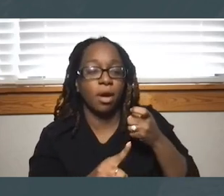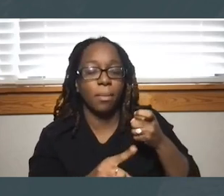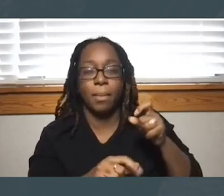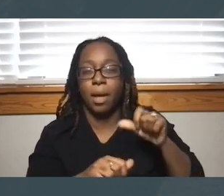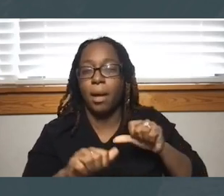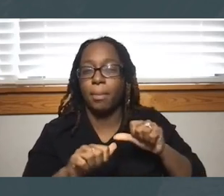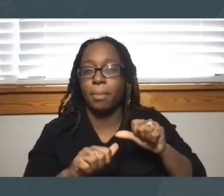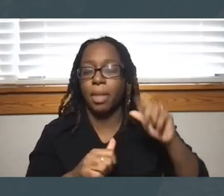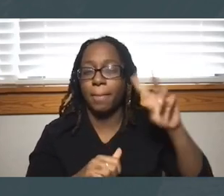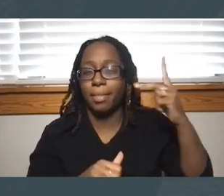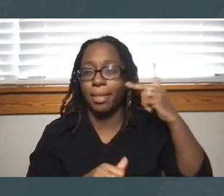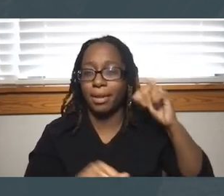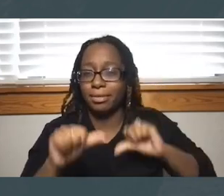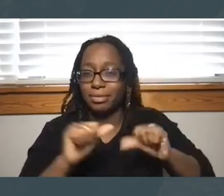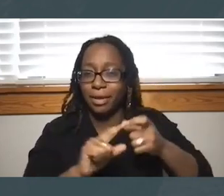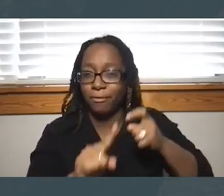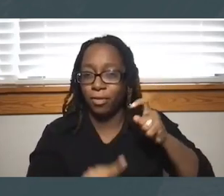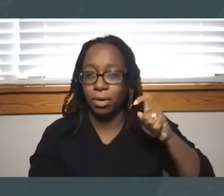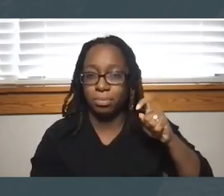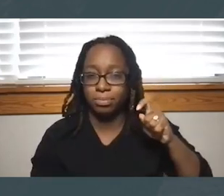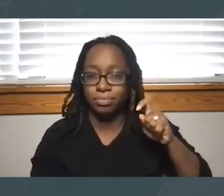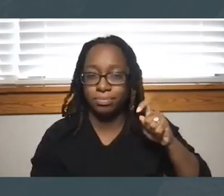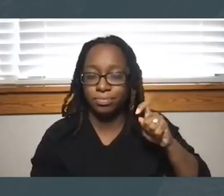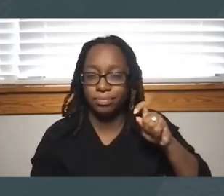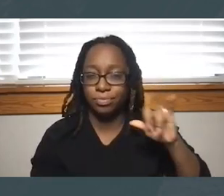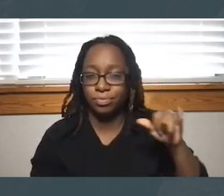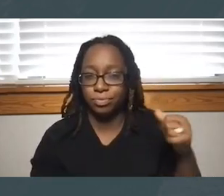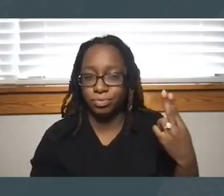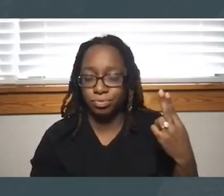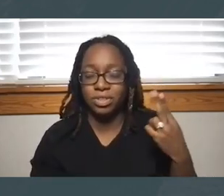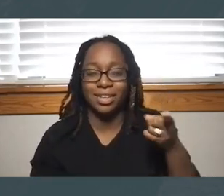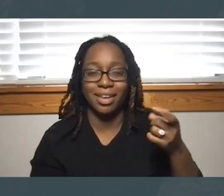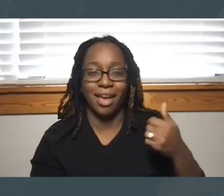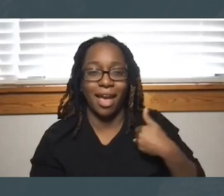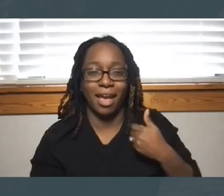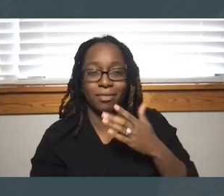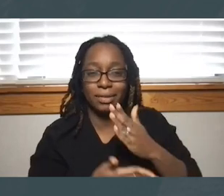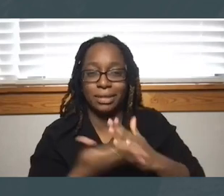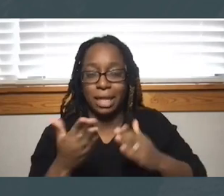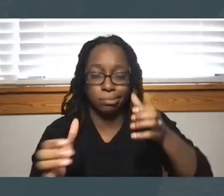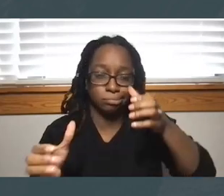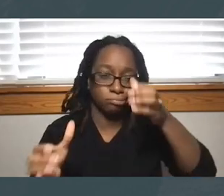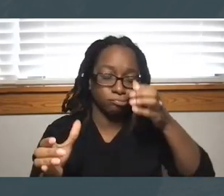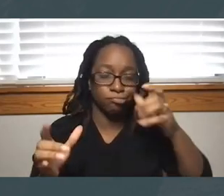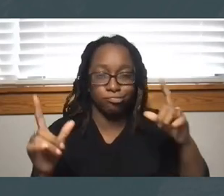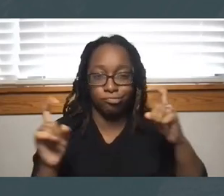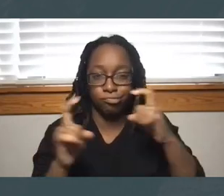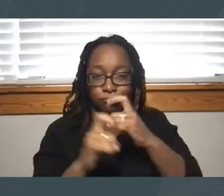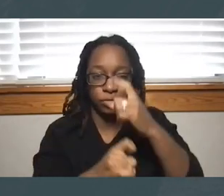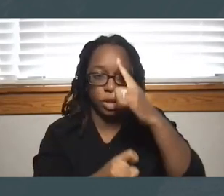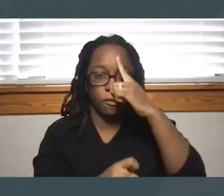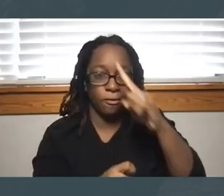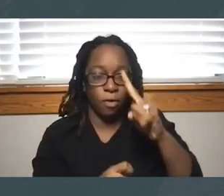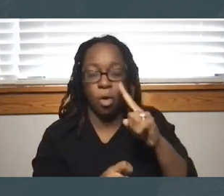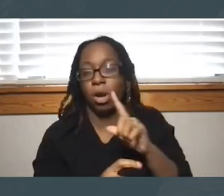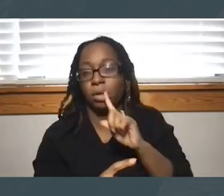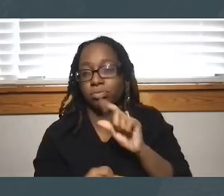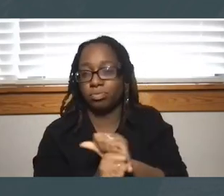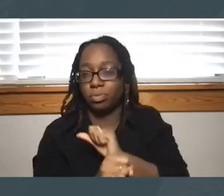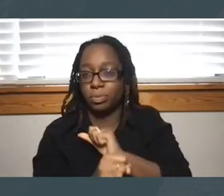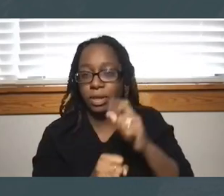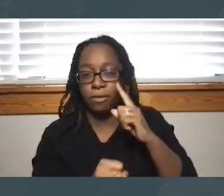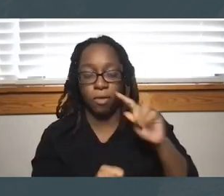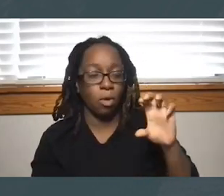Johns Hopkins University, where he researches the political and intellectual complicities of colonialism and race in the global